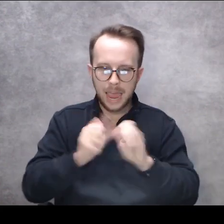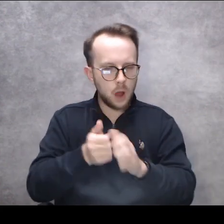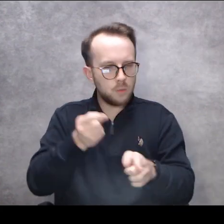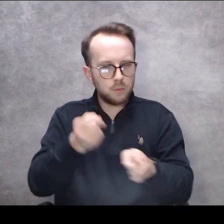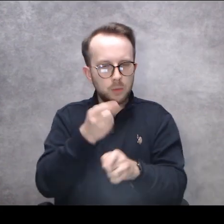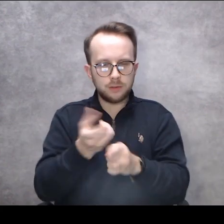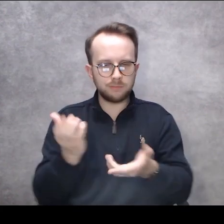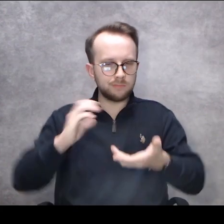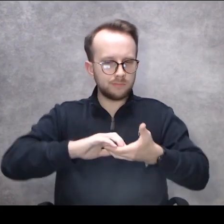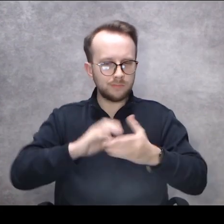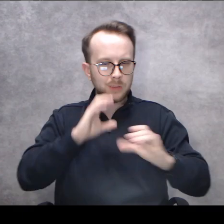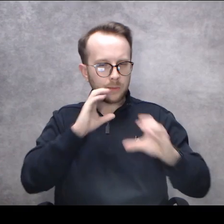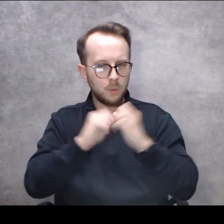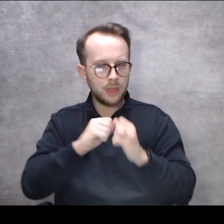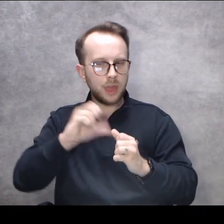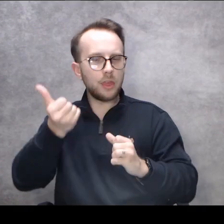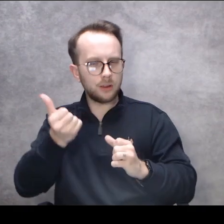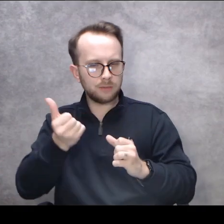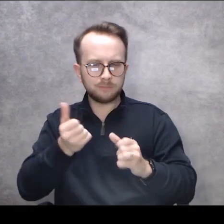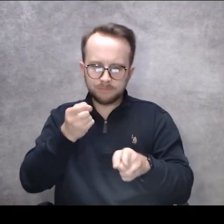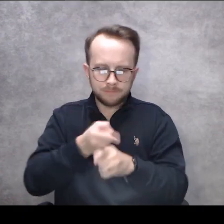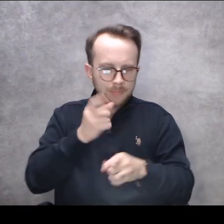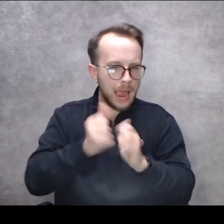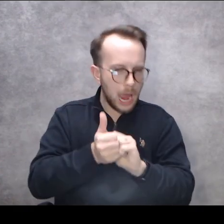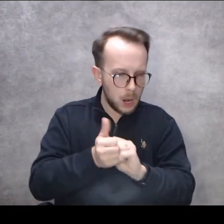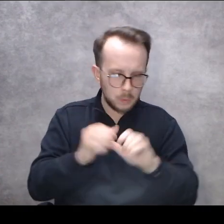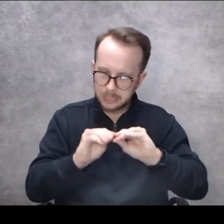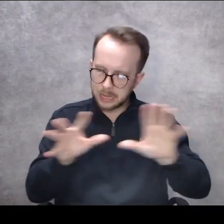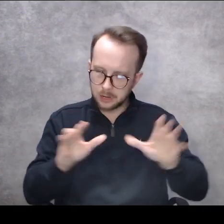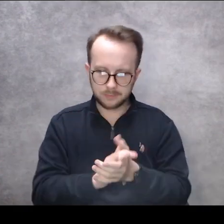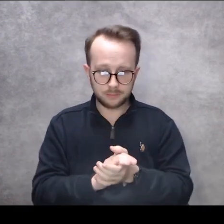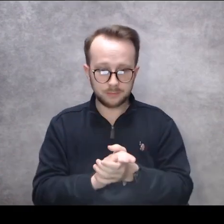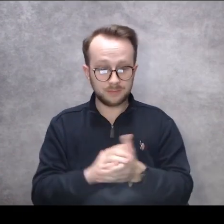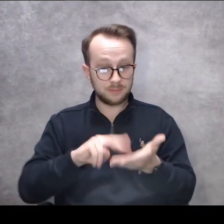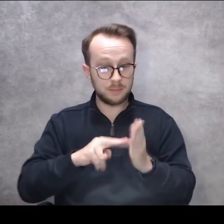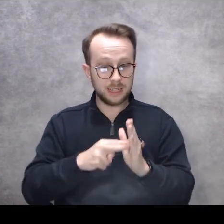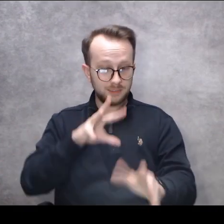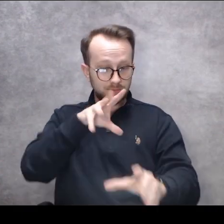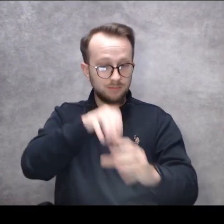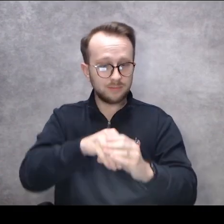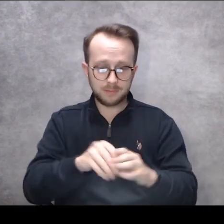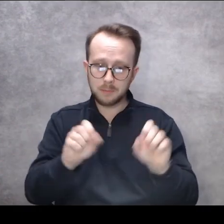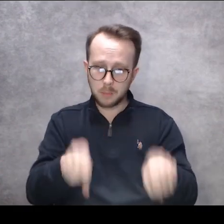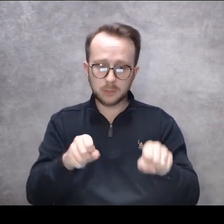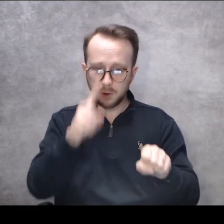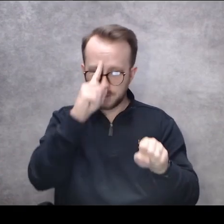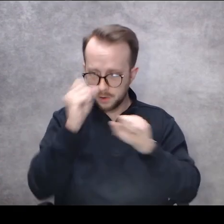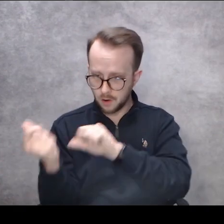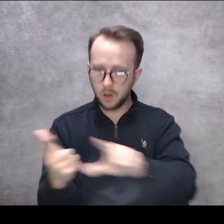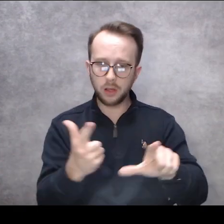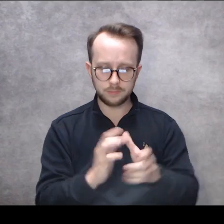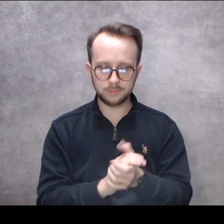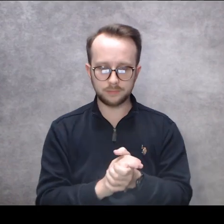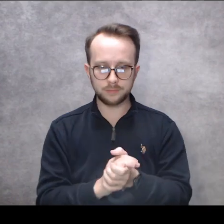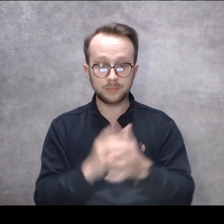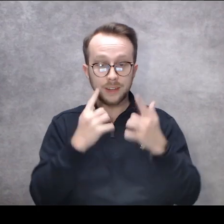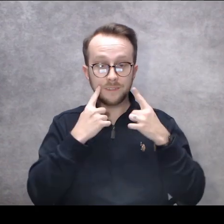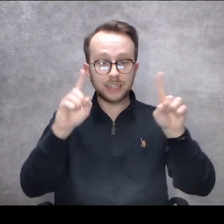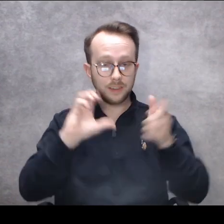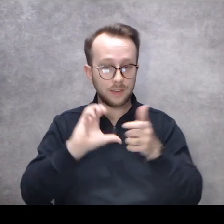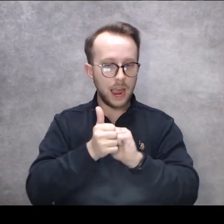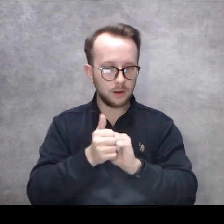collaborate and communicate with others, making contribution possible for all students. One effective way to do this is